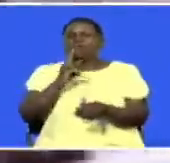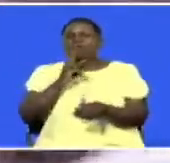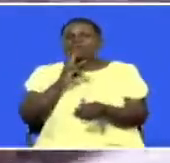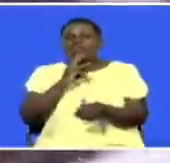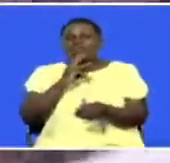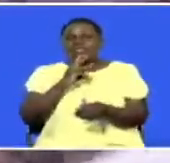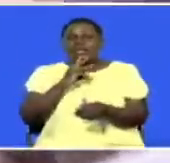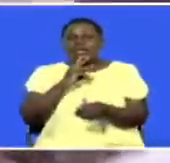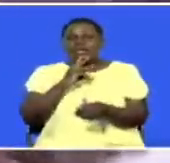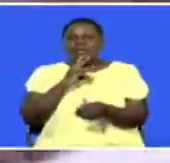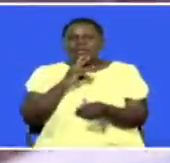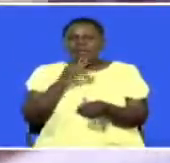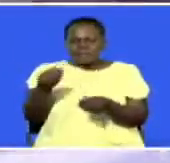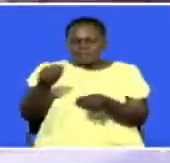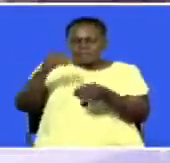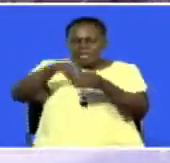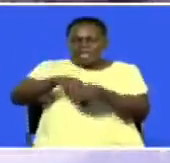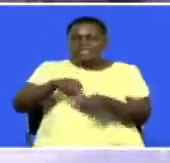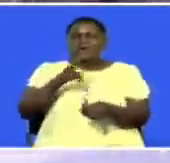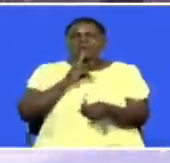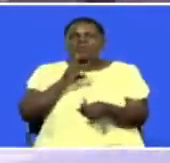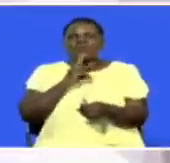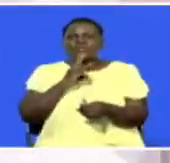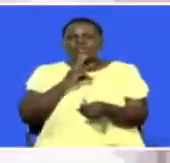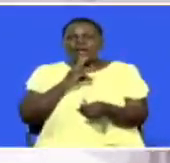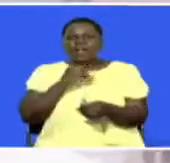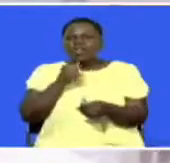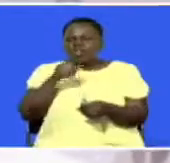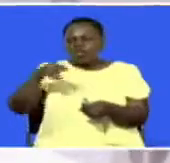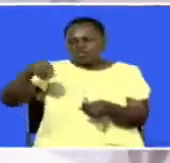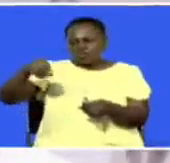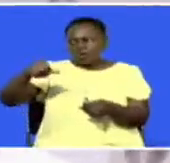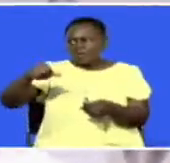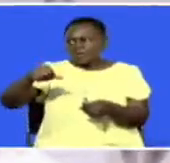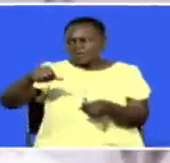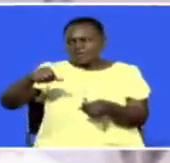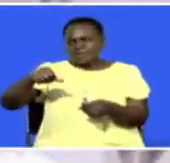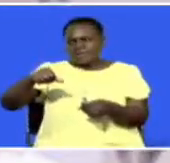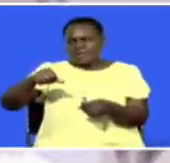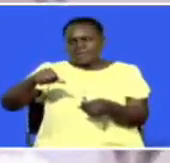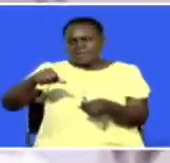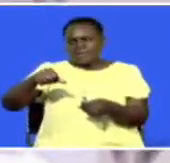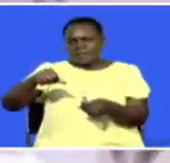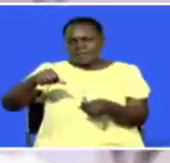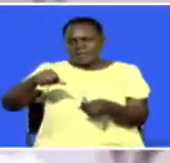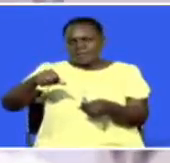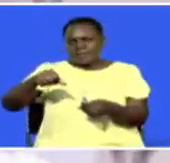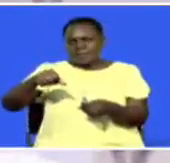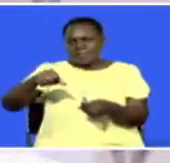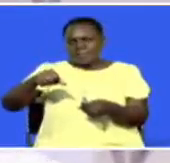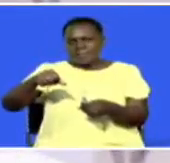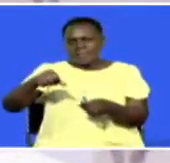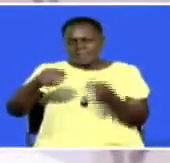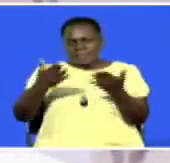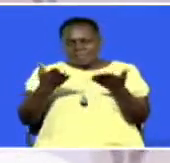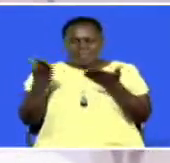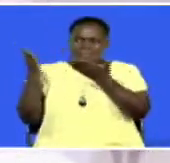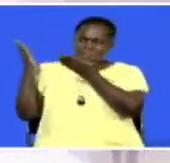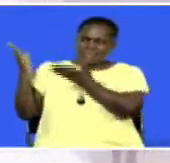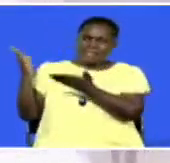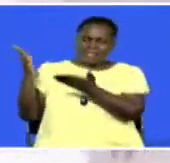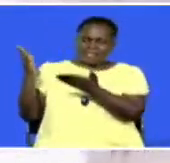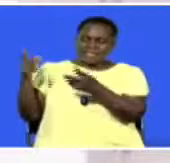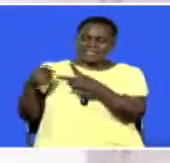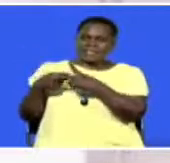leach out into the water. Sorry, not flour, they will leach out. Now this is